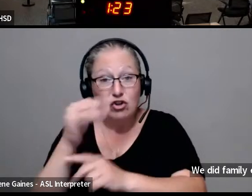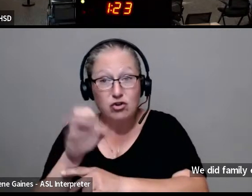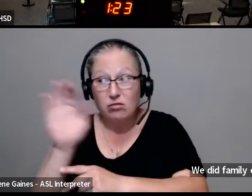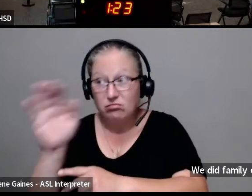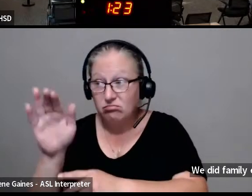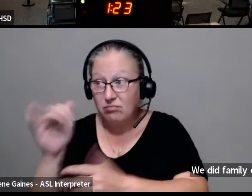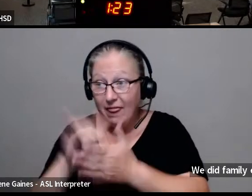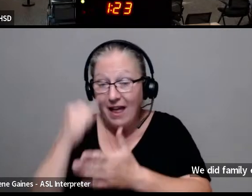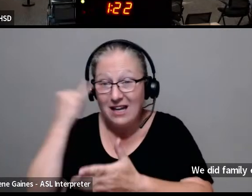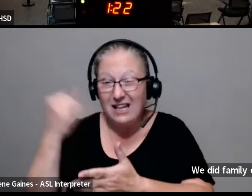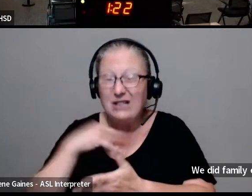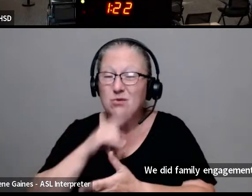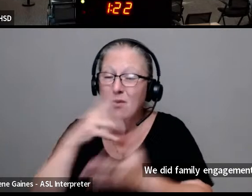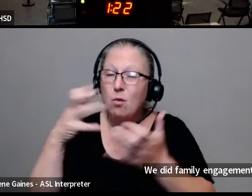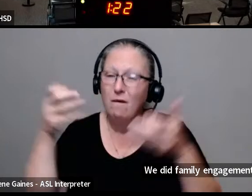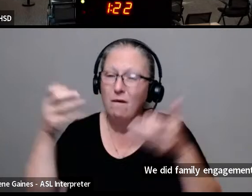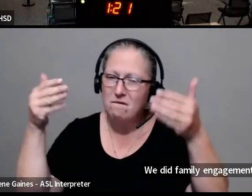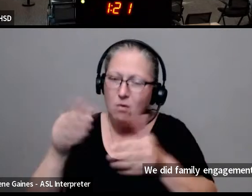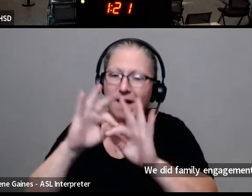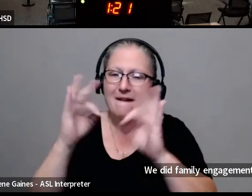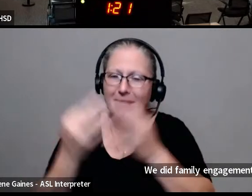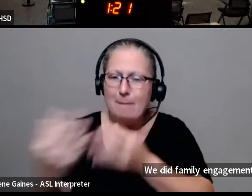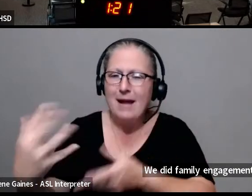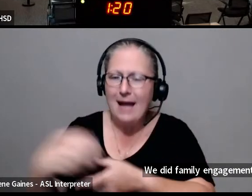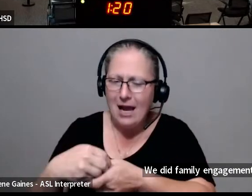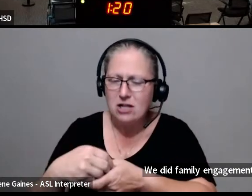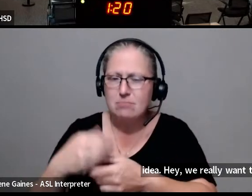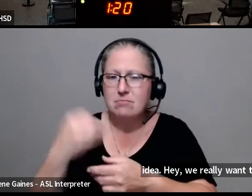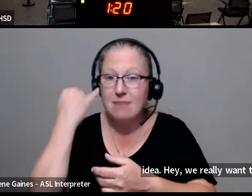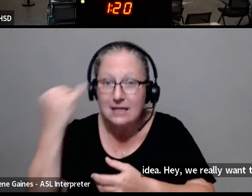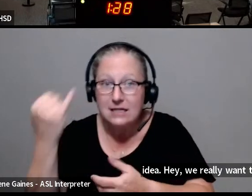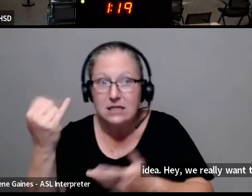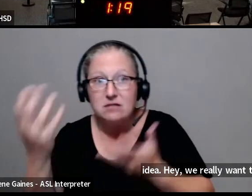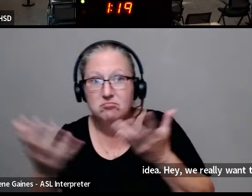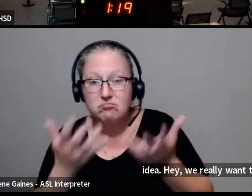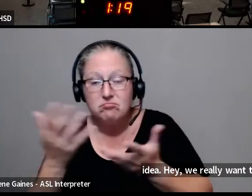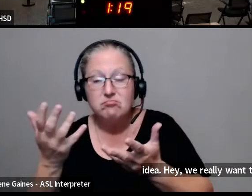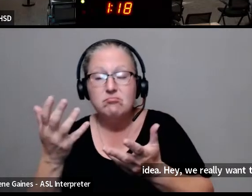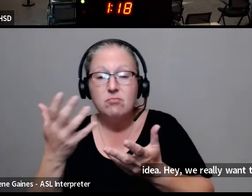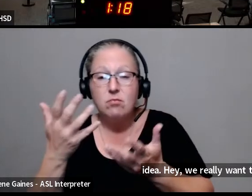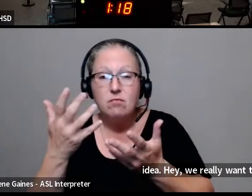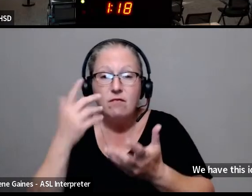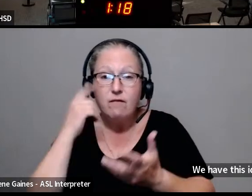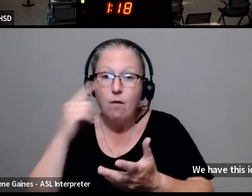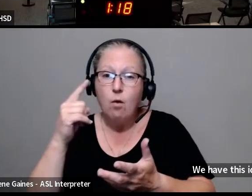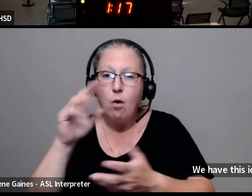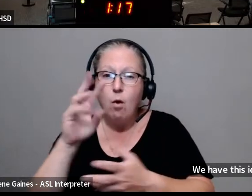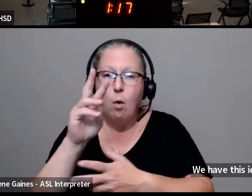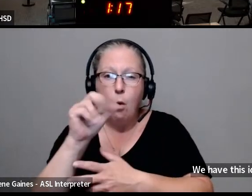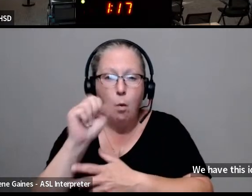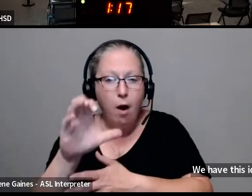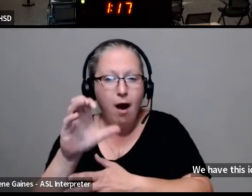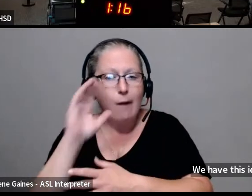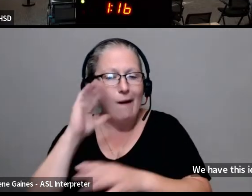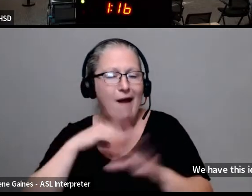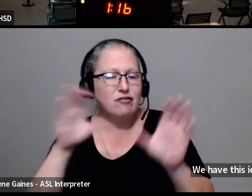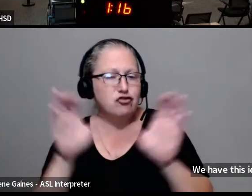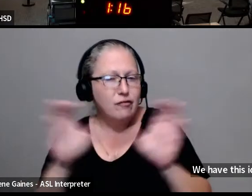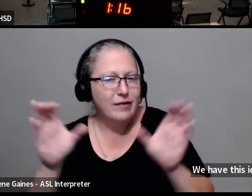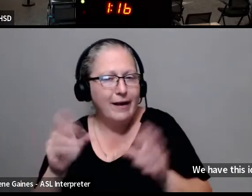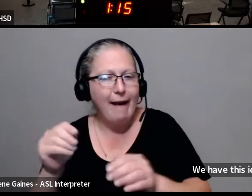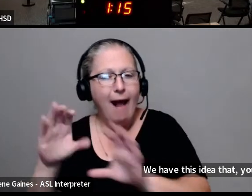Hey, we really want to focus on family engagement. We have this idea that, you know, for WASC, we're going to have certificated, we're going